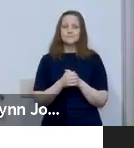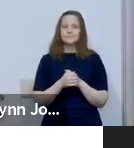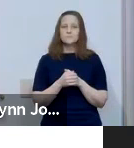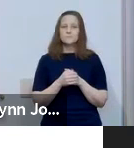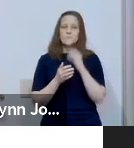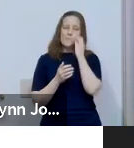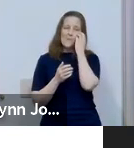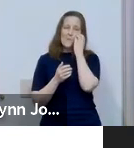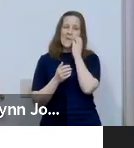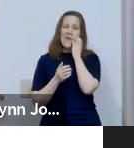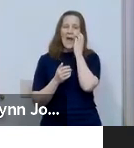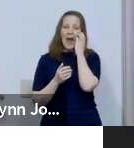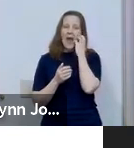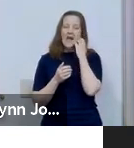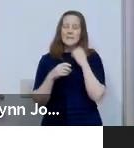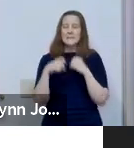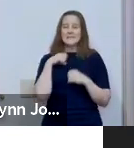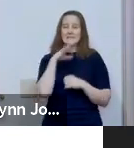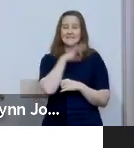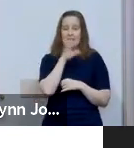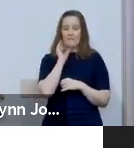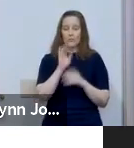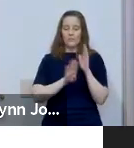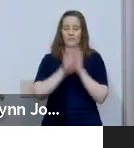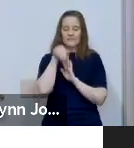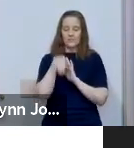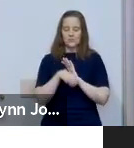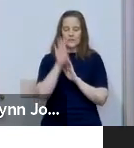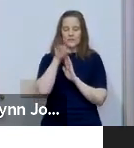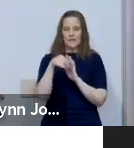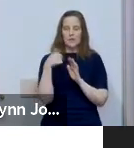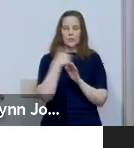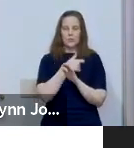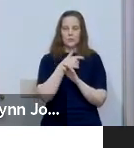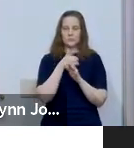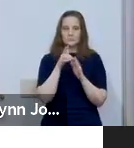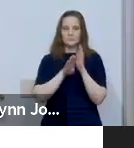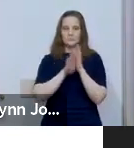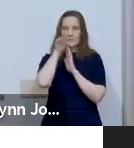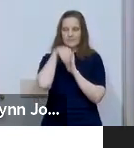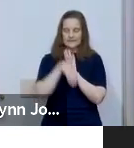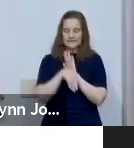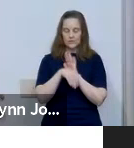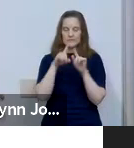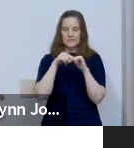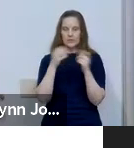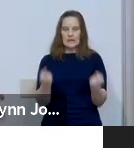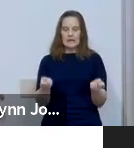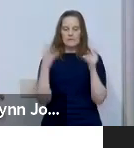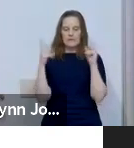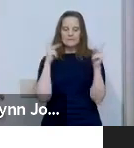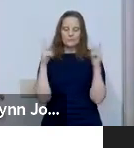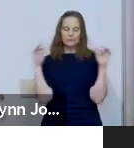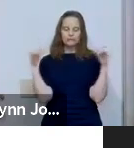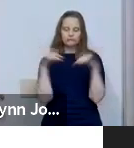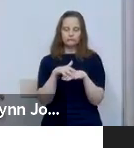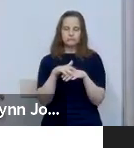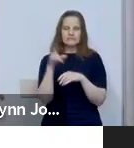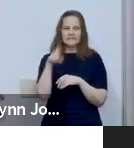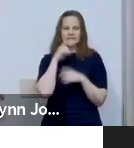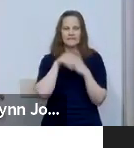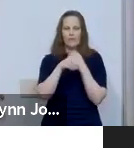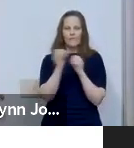is going to fluctuate to accommodate the on-campus needs, and we'll staff up or scale down according to what the needs are in